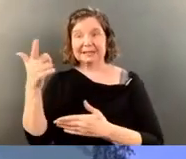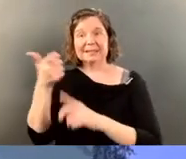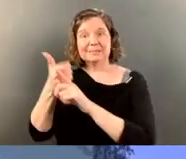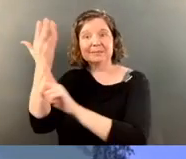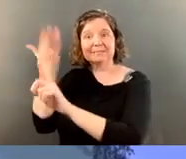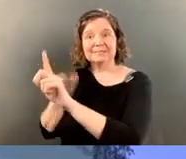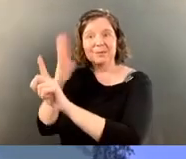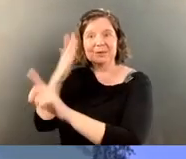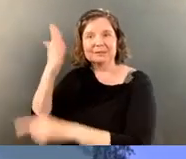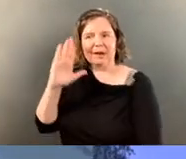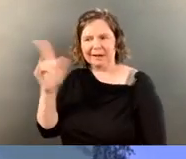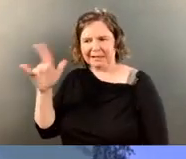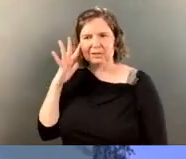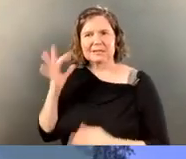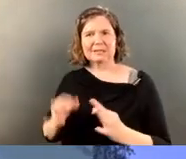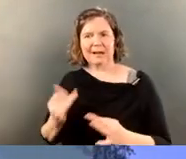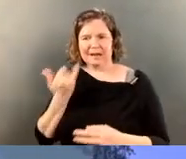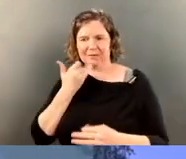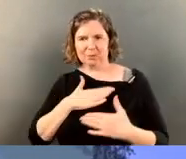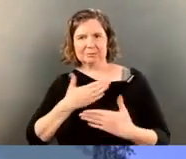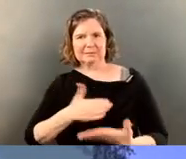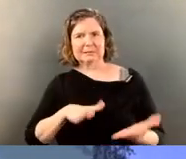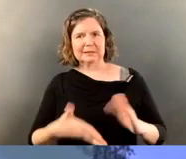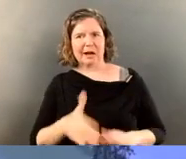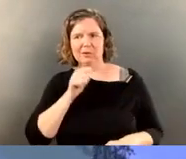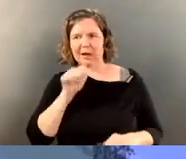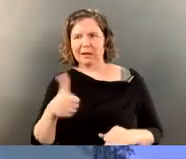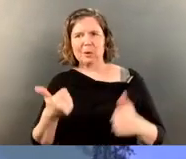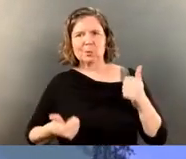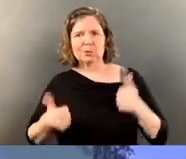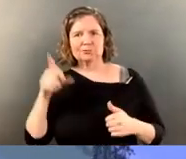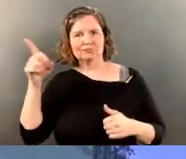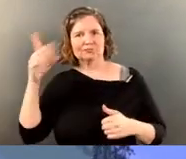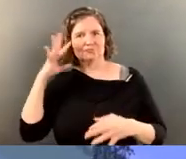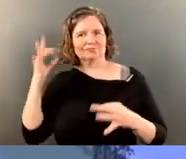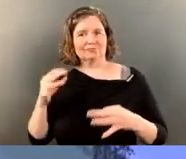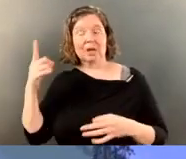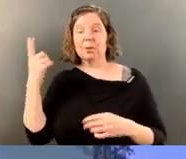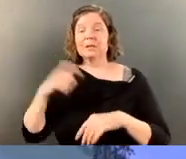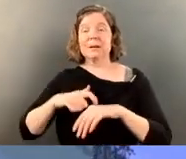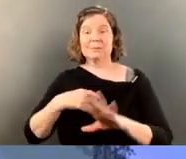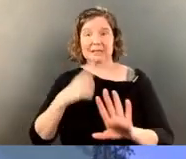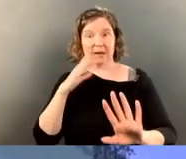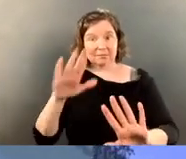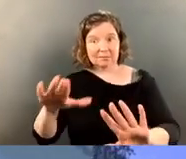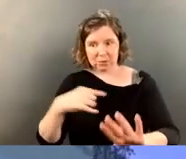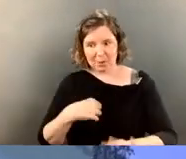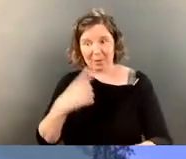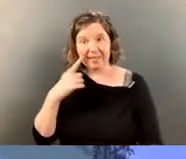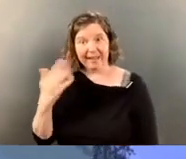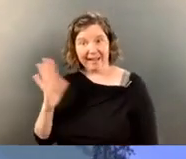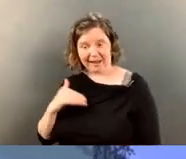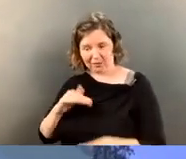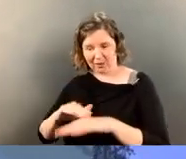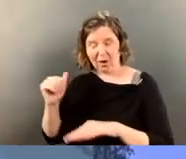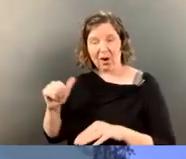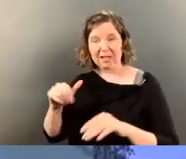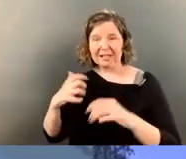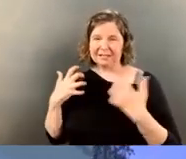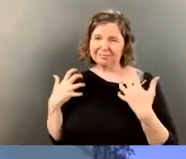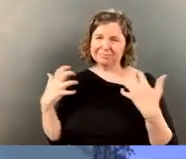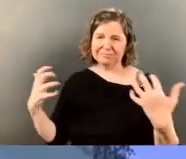God. He could choose whether or not he was going to die on that cross. And at one point he said, don't you think that I could even call on